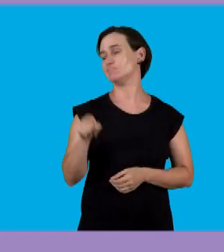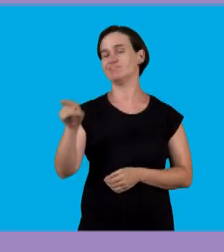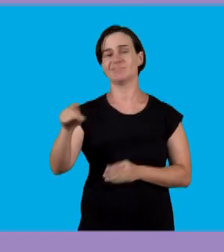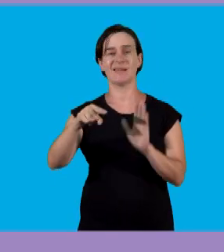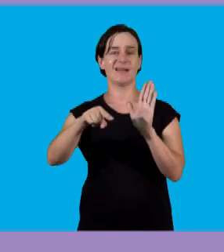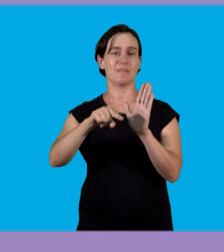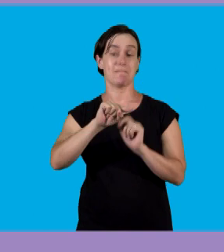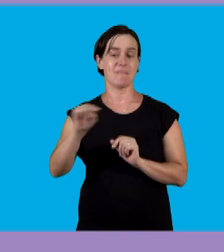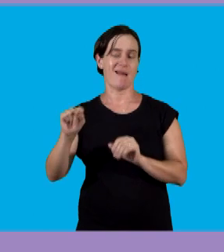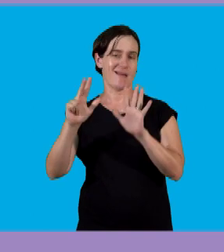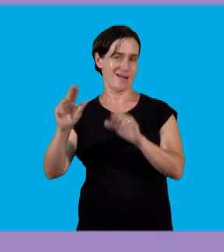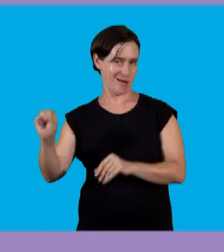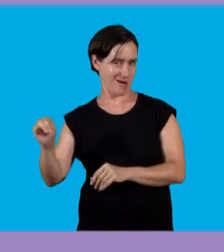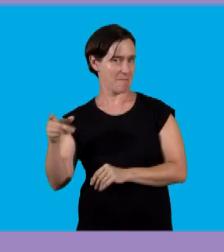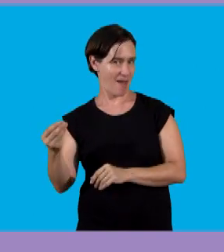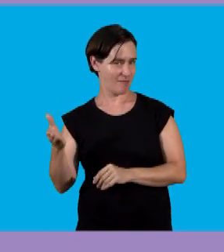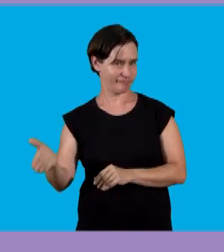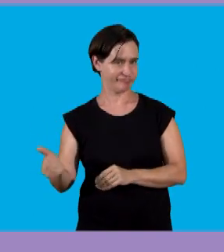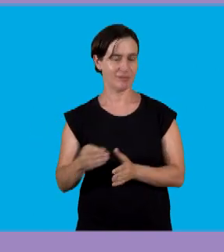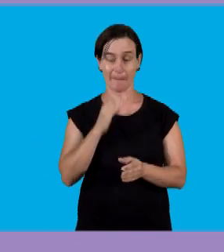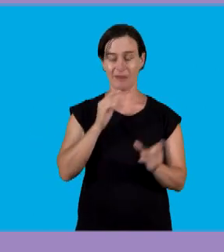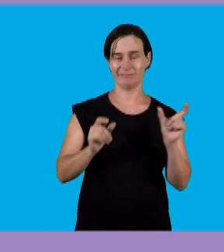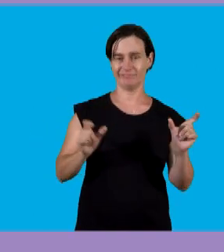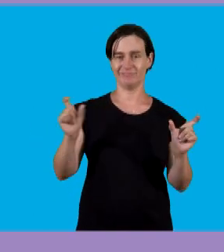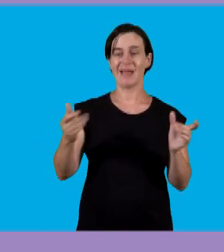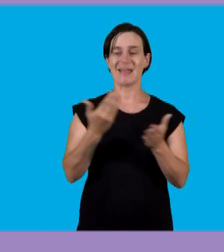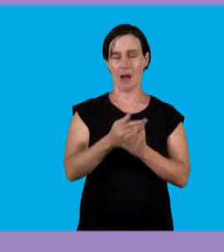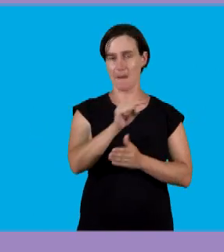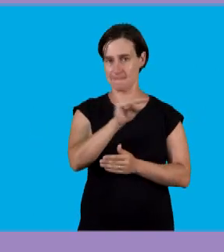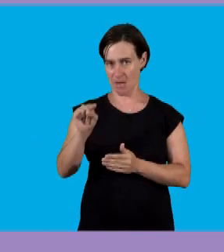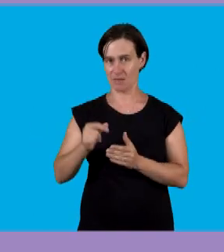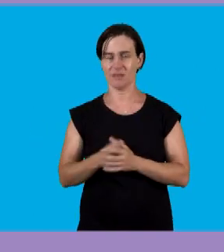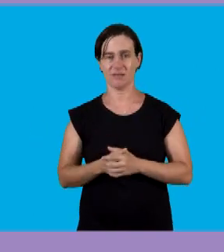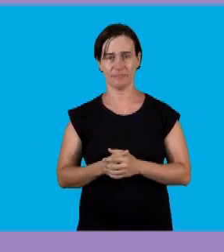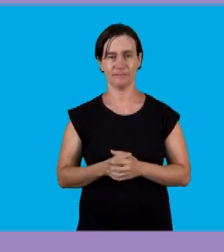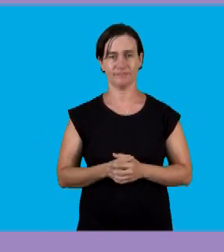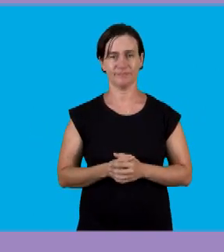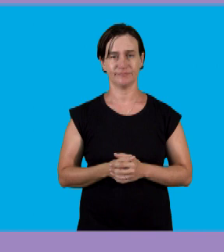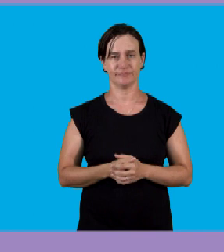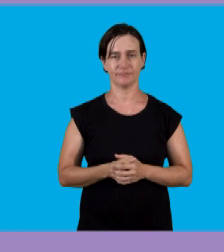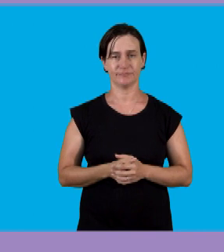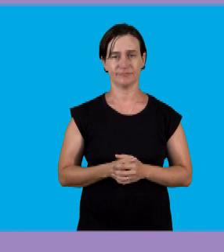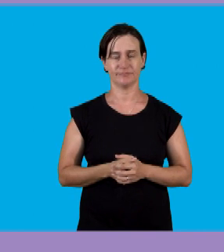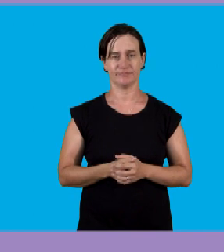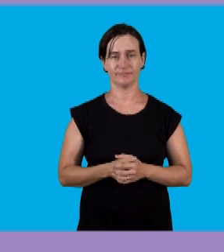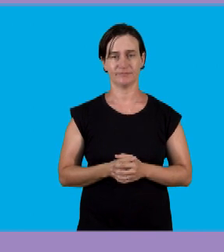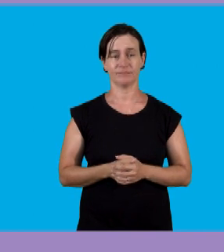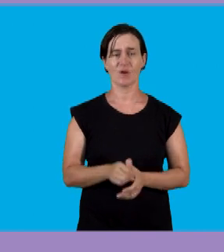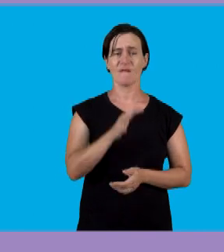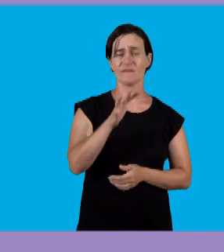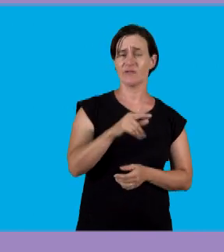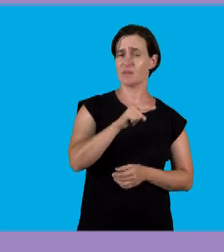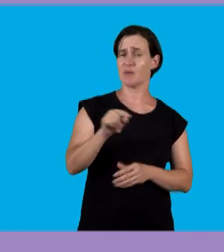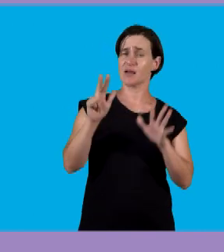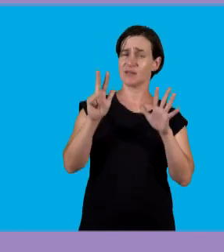15m and a minus 8m. So we are going to now subtract those two. So 15